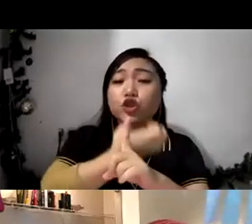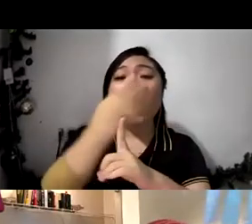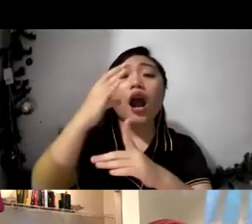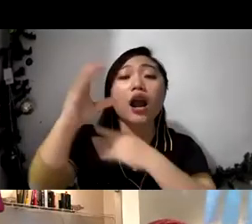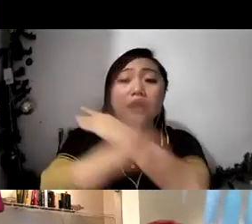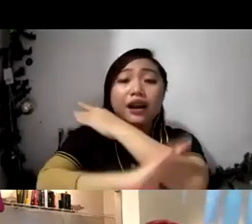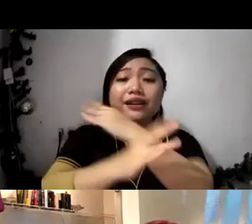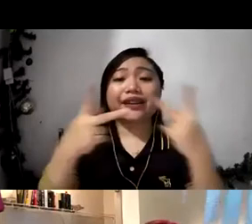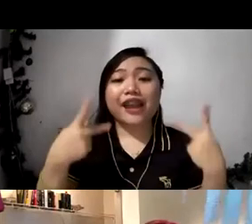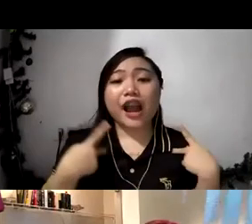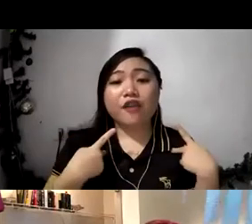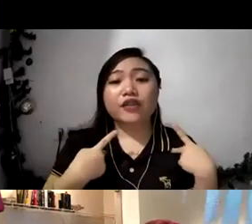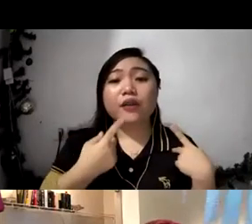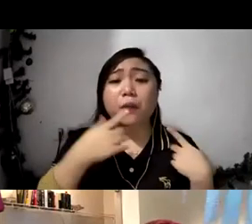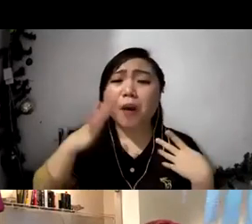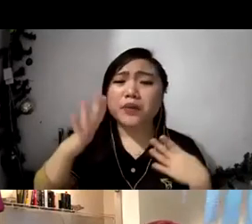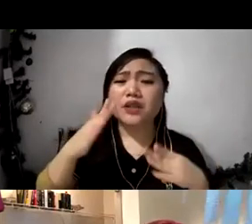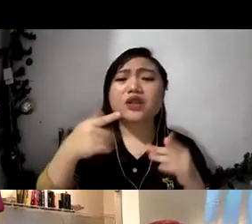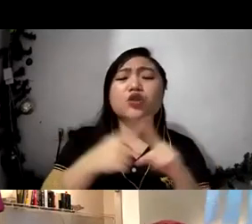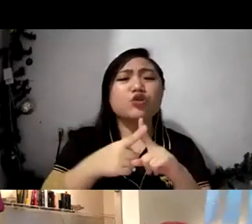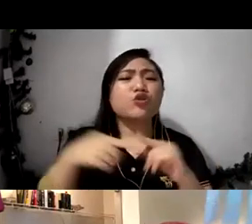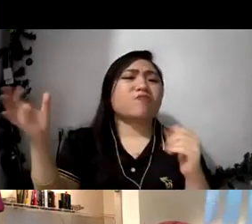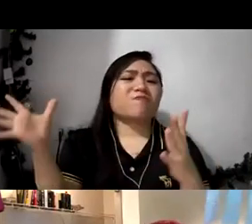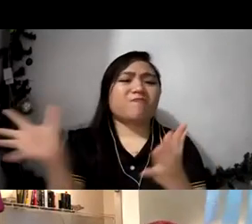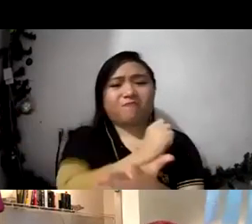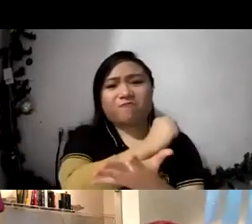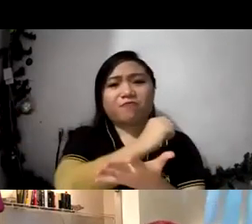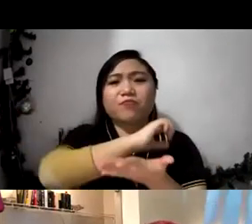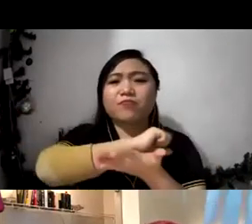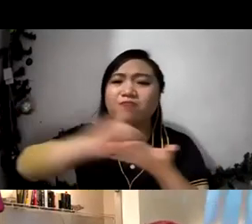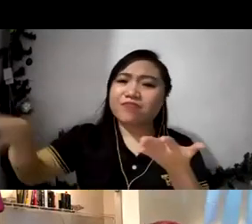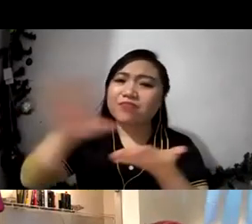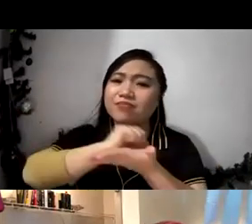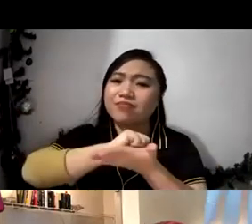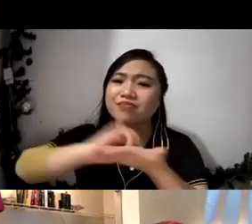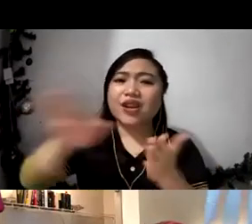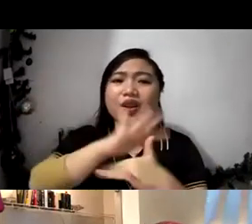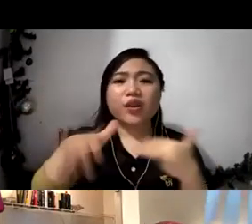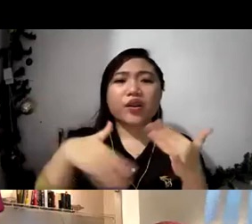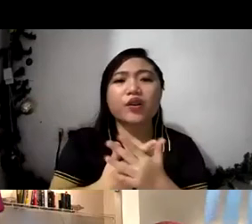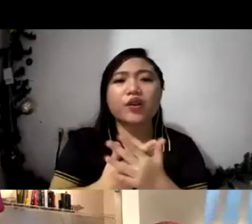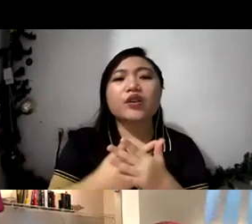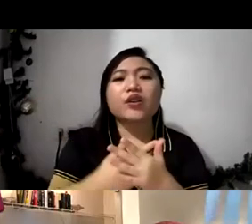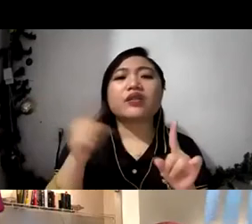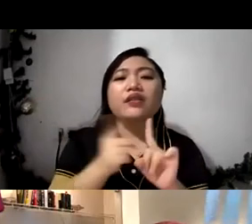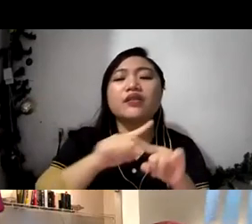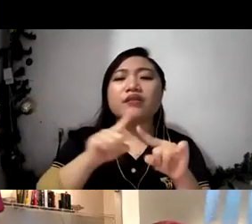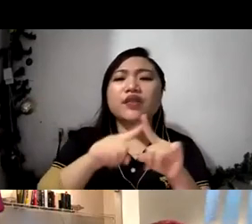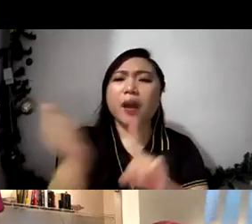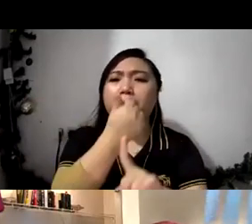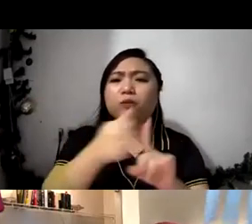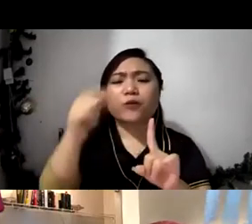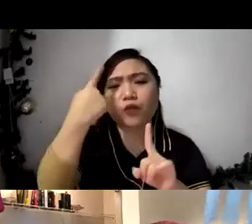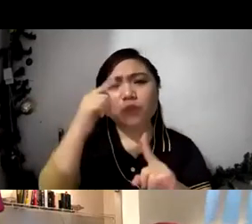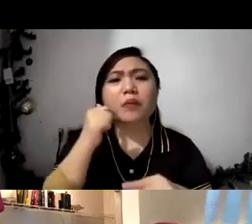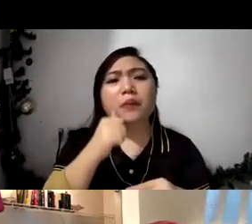commitment towards the elimination of all forms. So sa Pilipinas, nagkaroon po tayo ng local translation ng CEDAW, which is the Magna